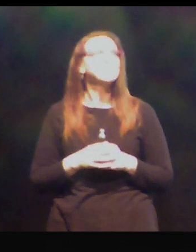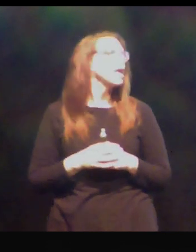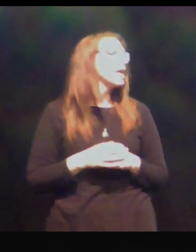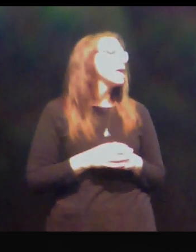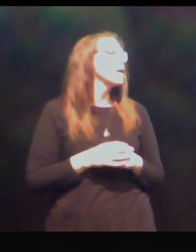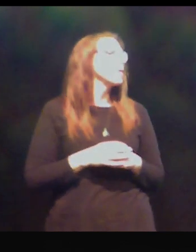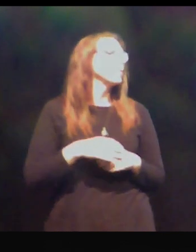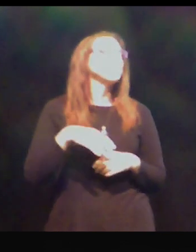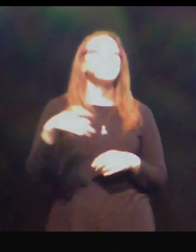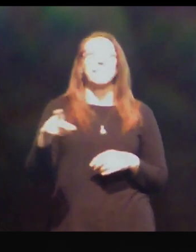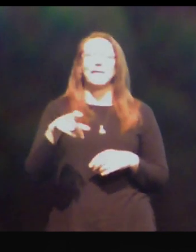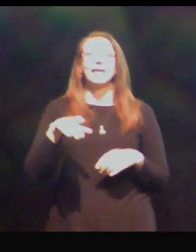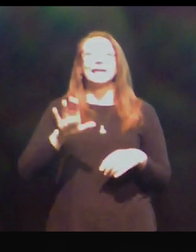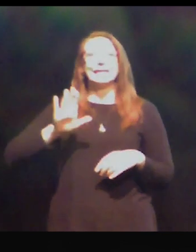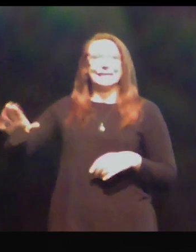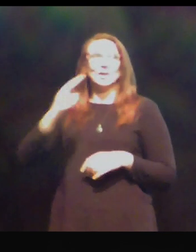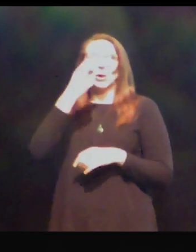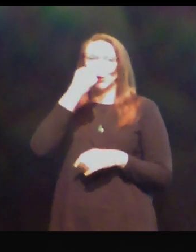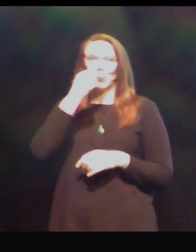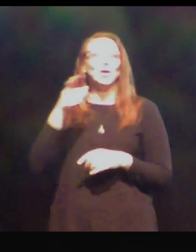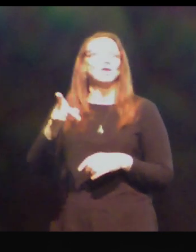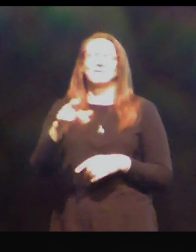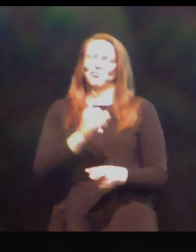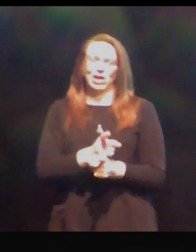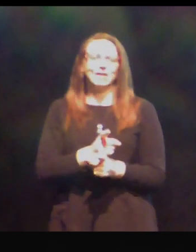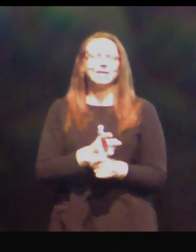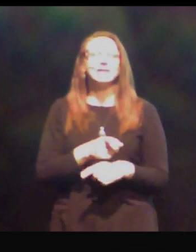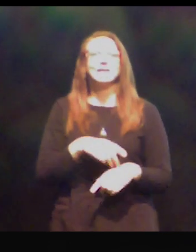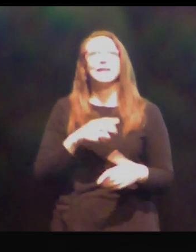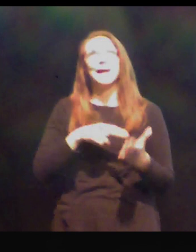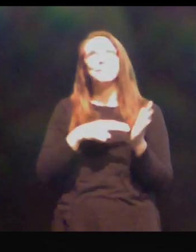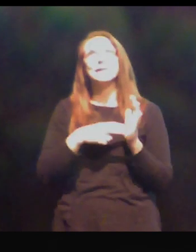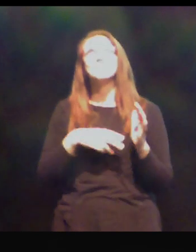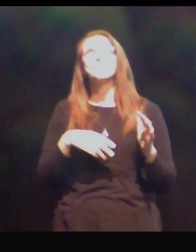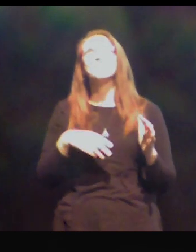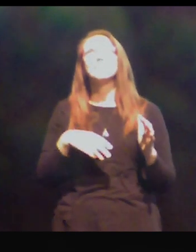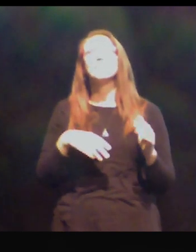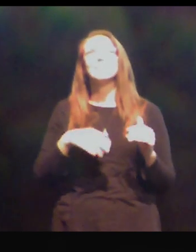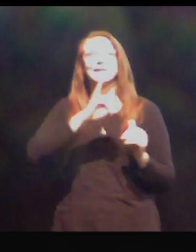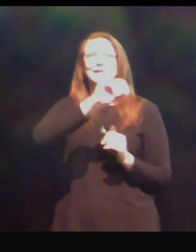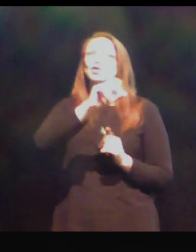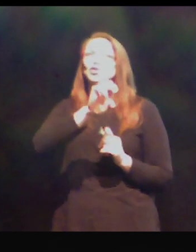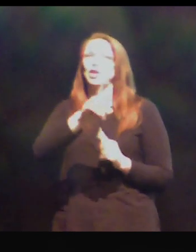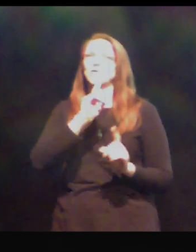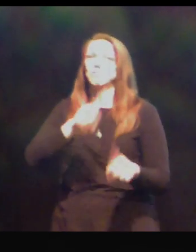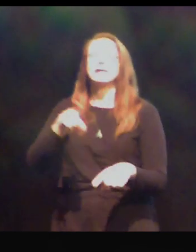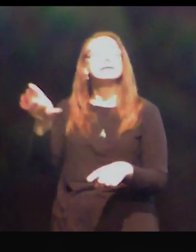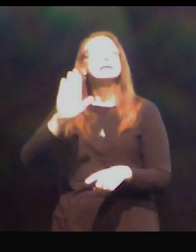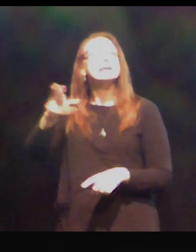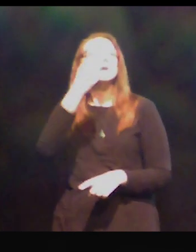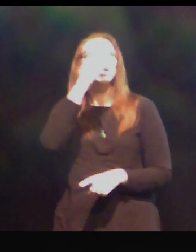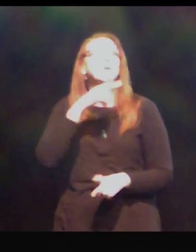no, his sense of humor is, yeah, like you said, I mean, he has a pretty unique sense